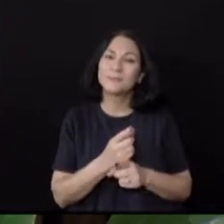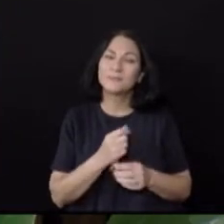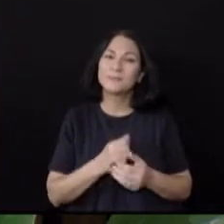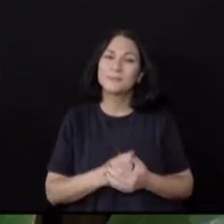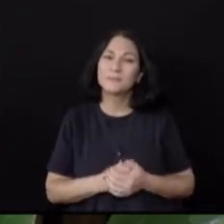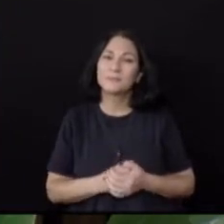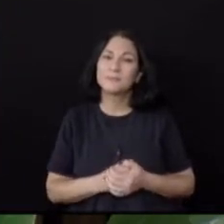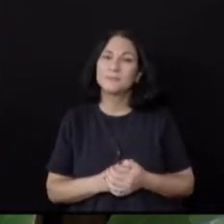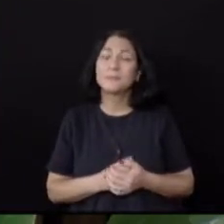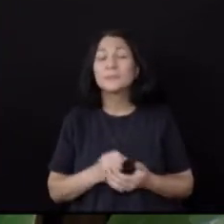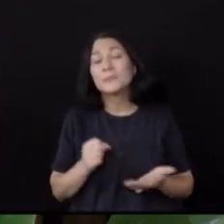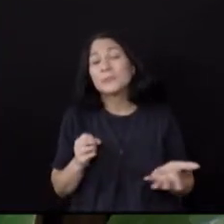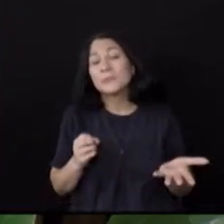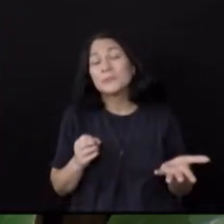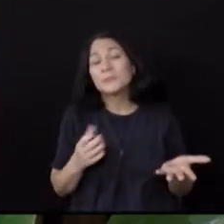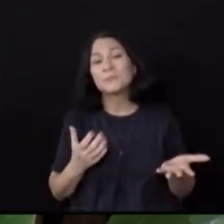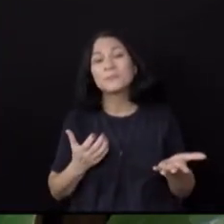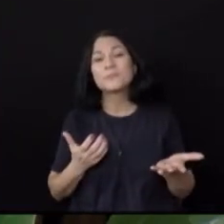So,